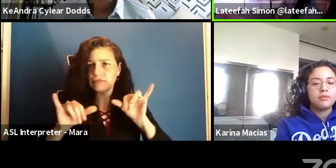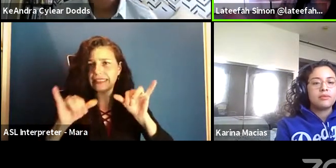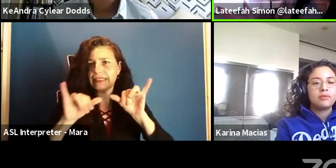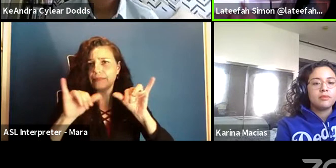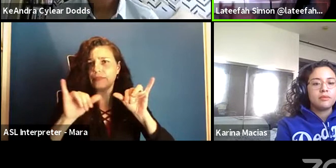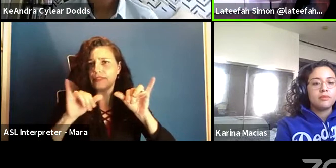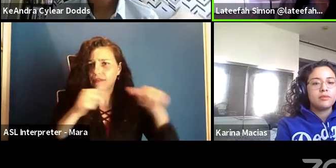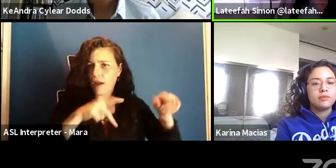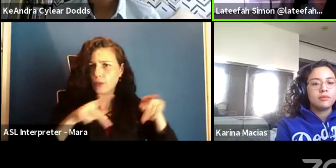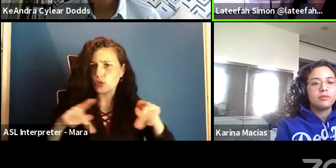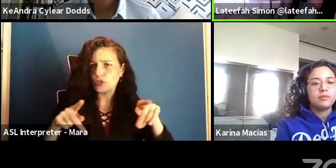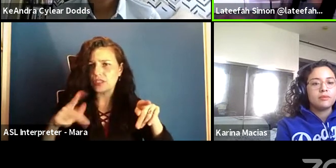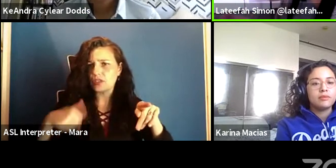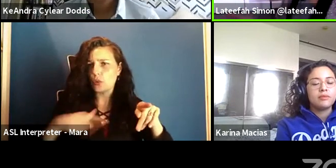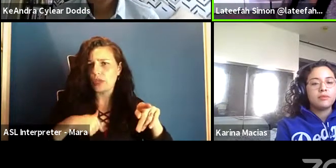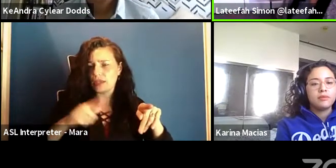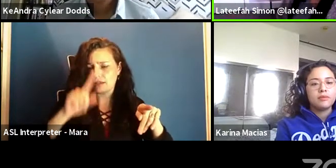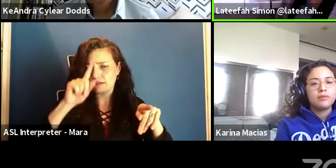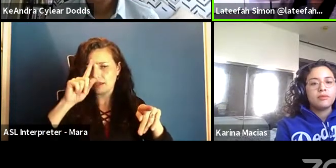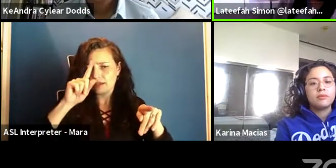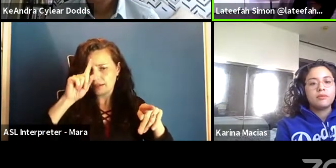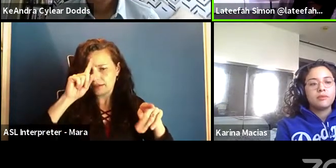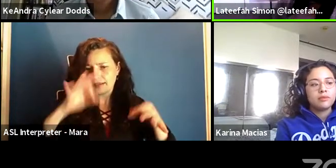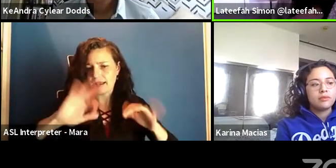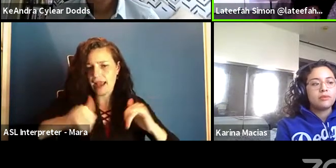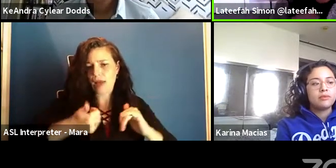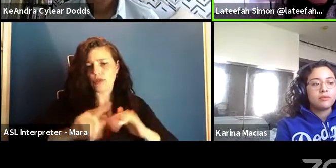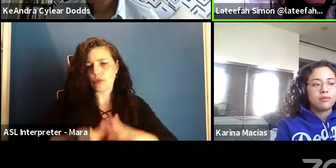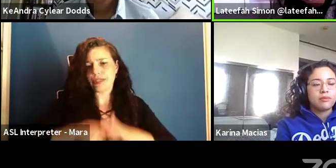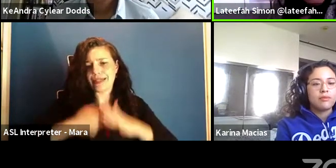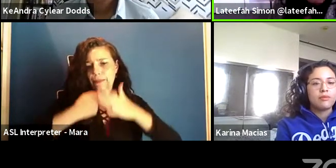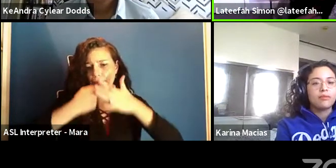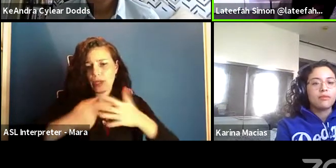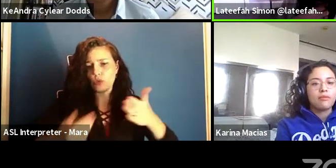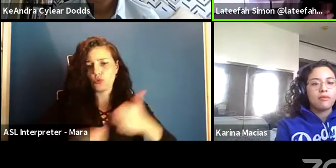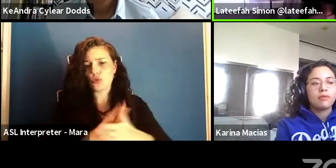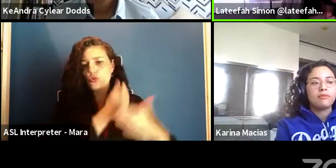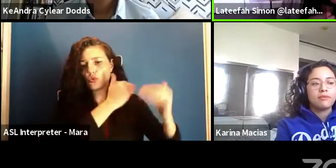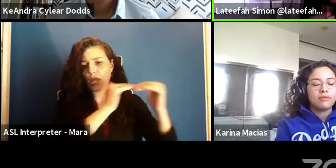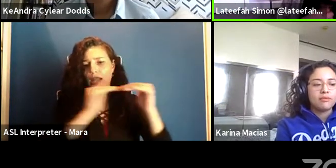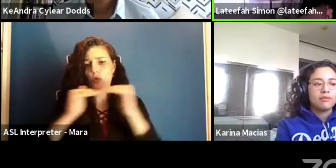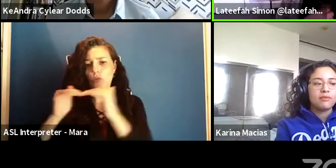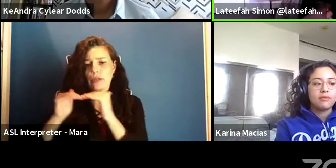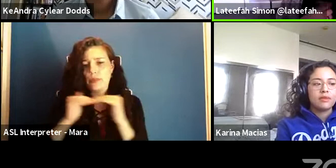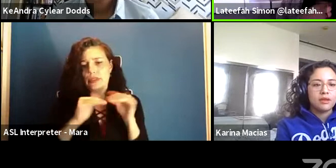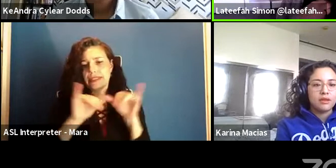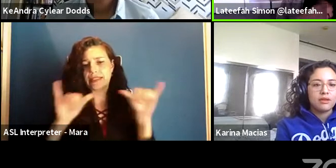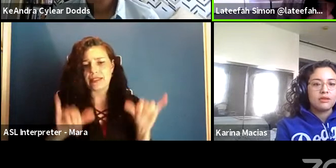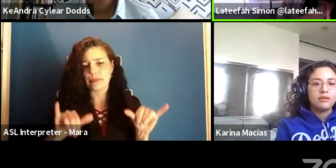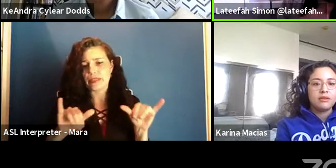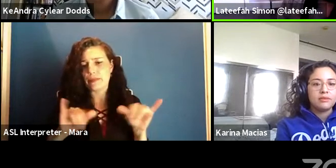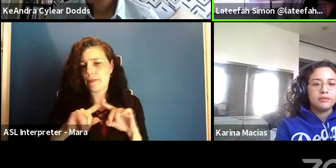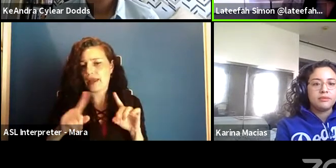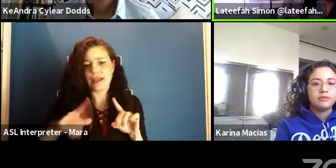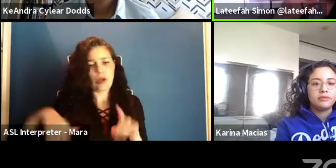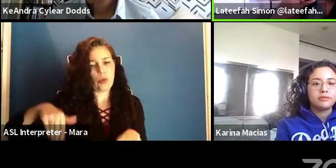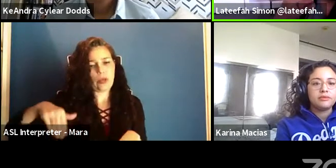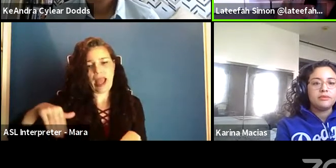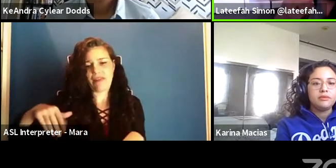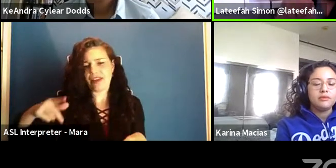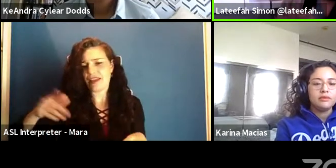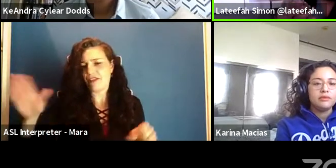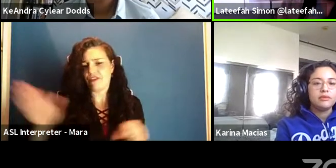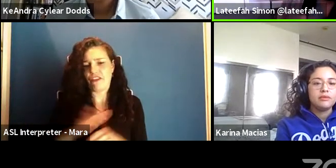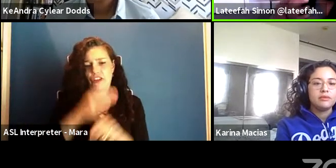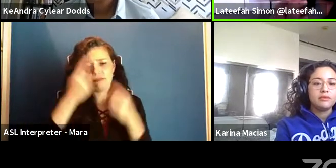reimagine and implement new equitable systems. But I don't feel like we're there yet. I do feel like it's very difficult for